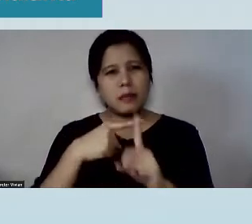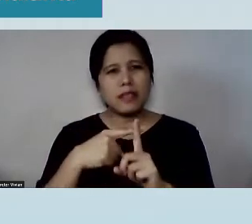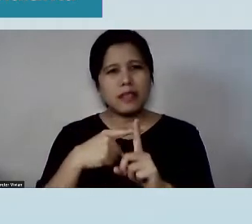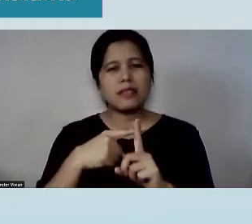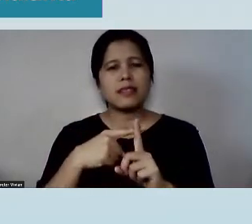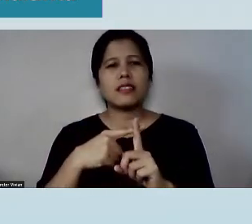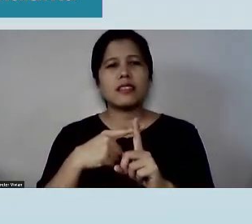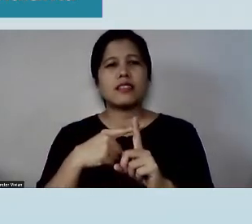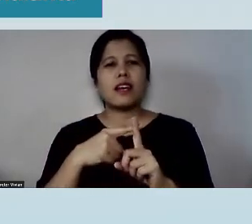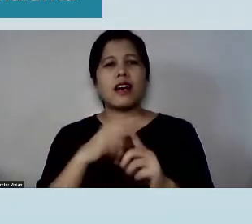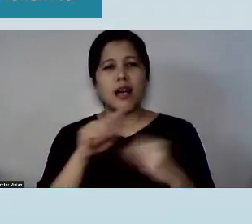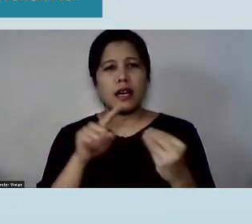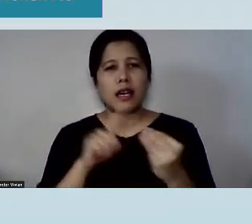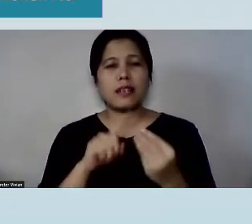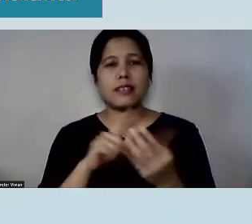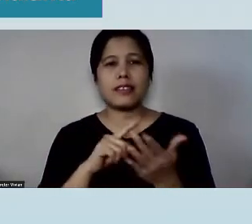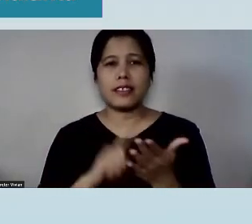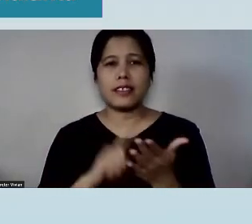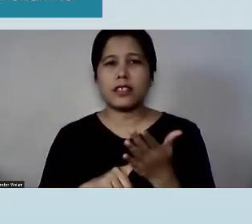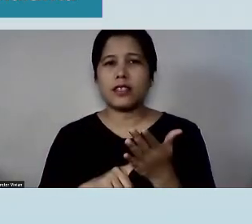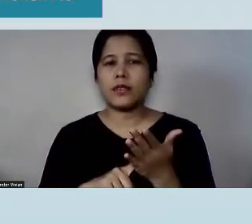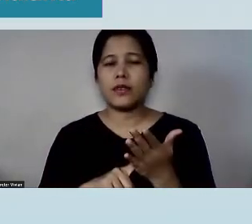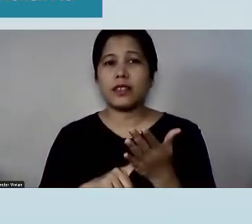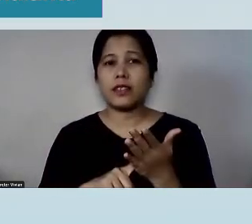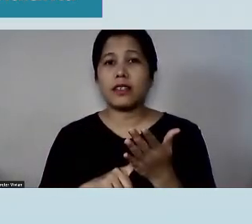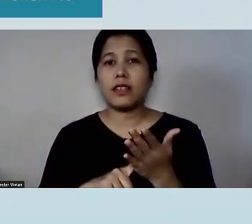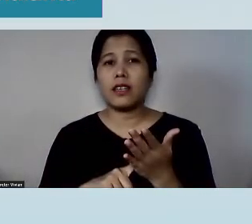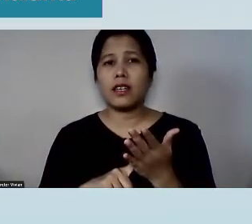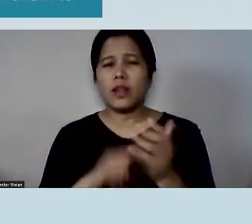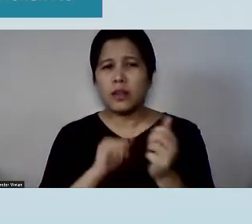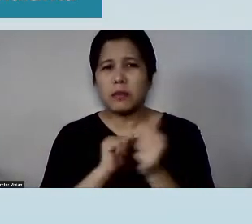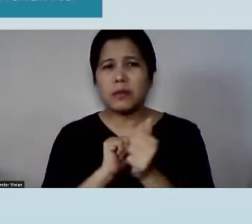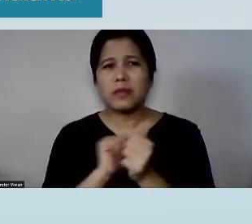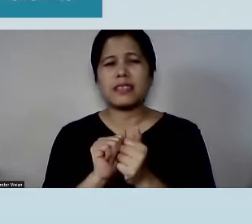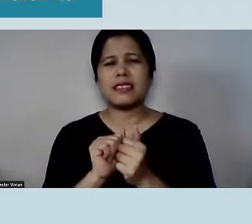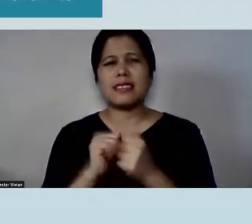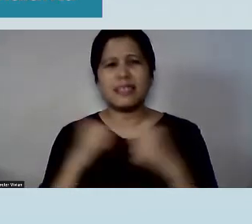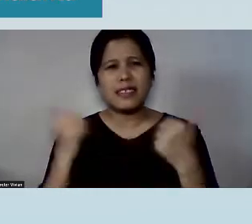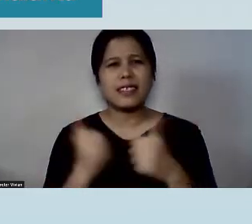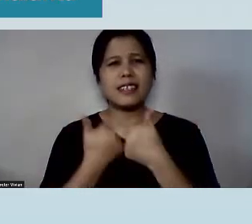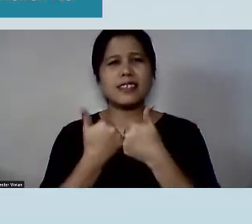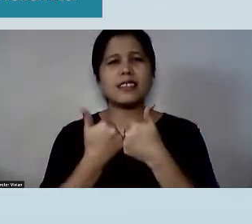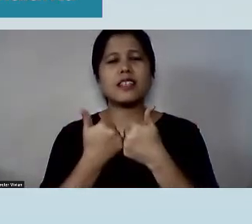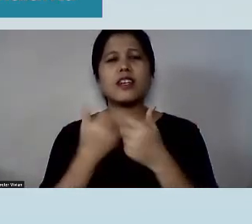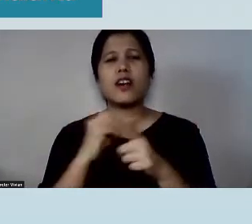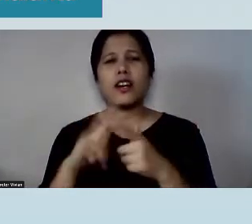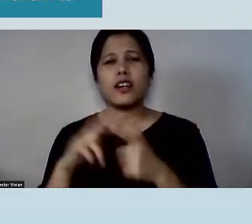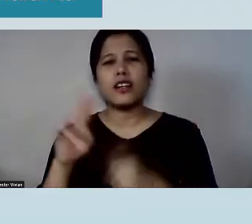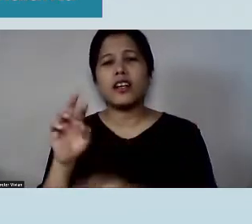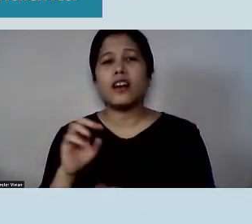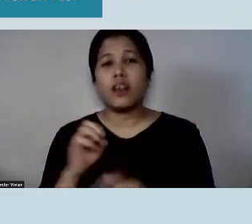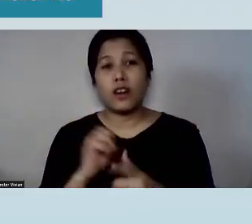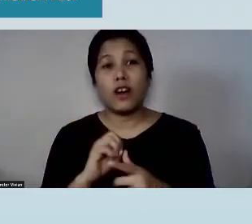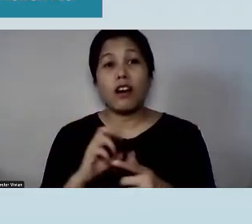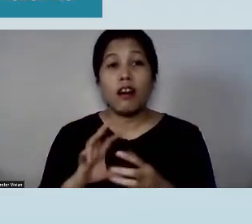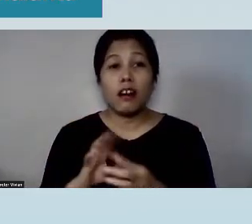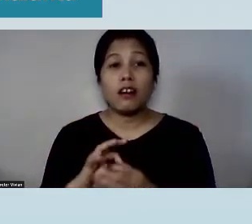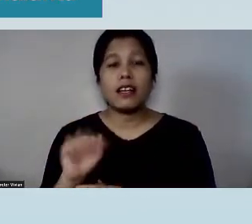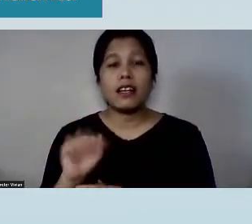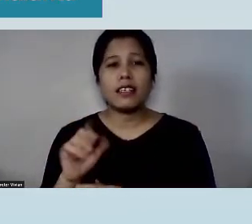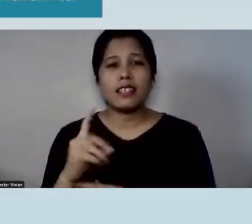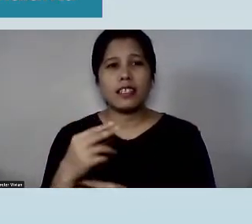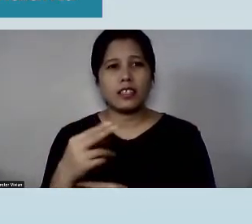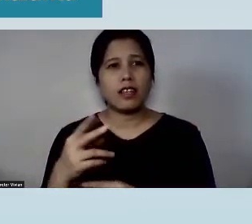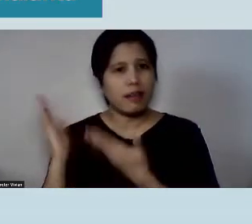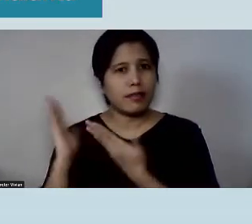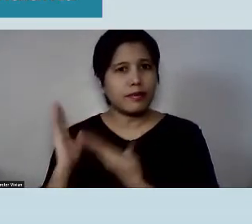may be difficult to notice when coping with all the challenges of ADHD. Here they are. Diba?